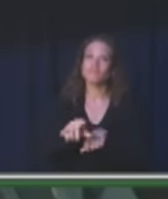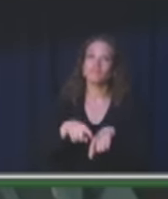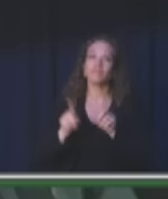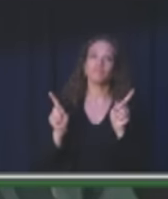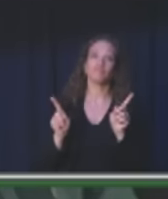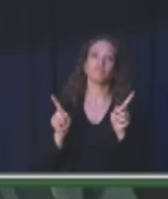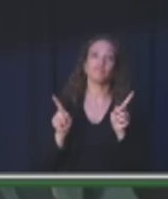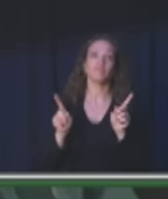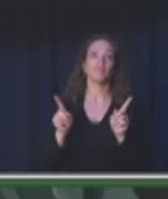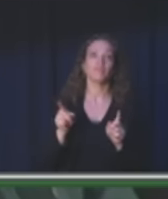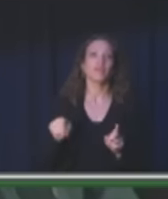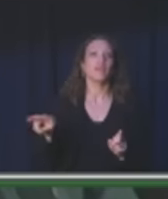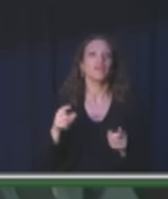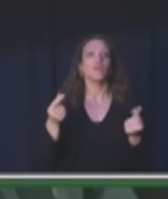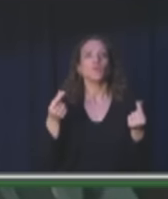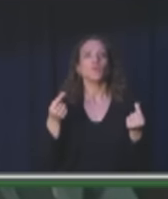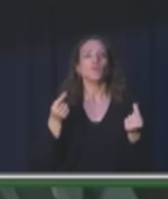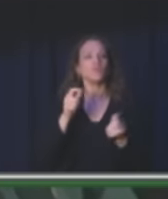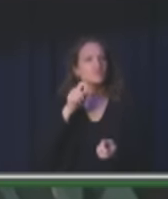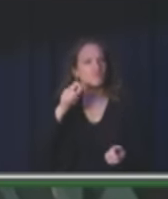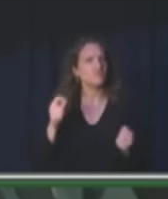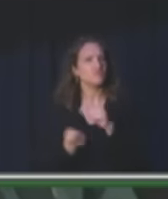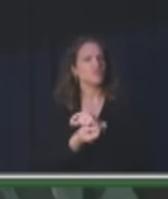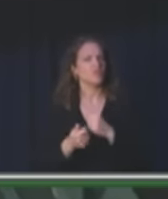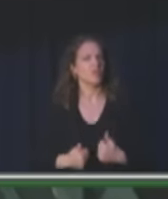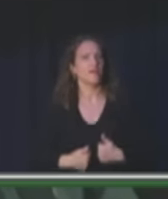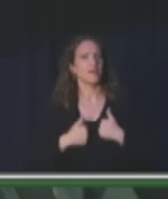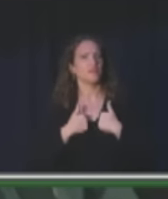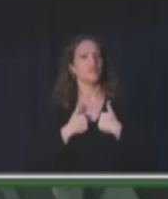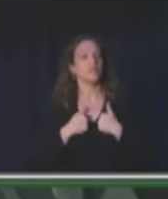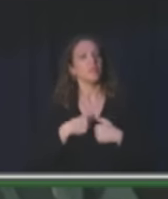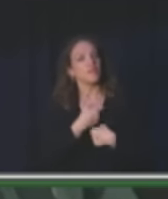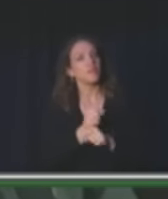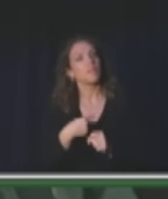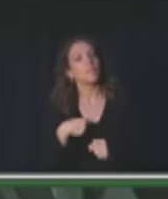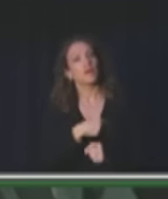They have transformed our lives. They made us better.